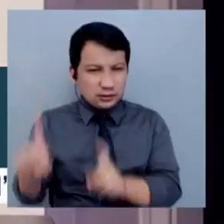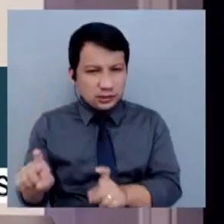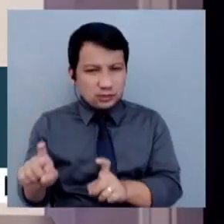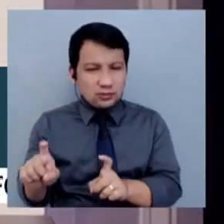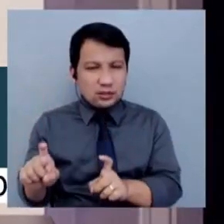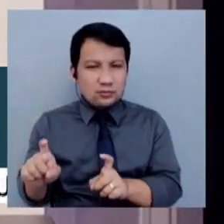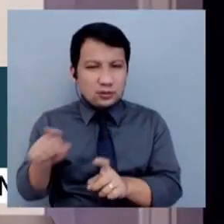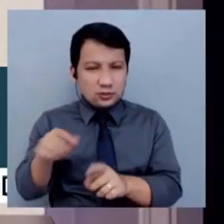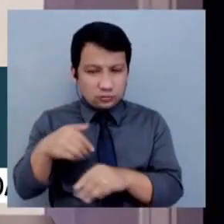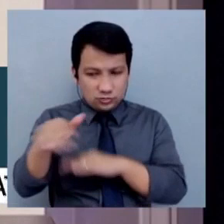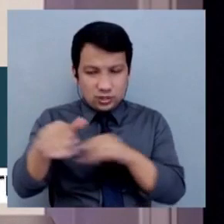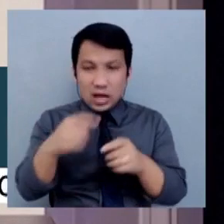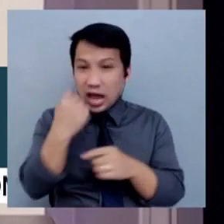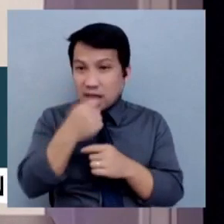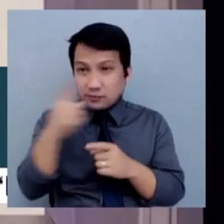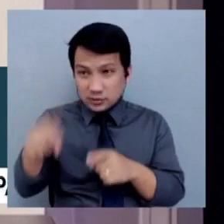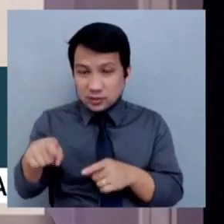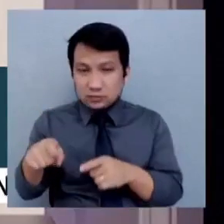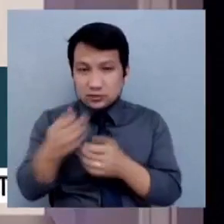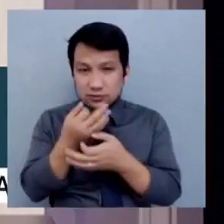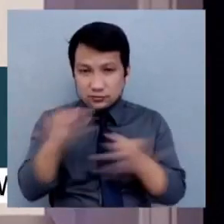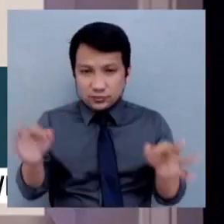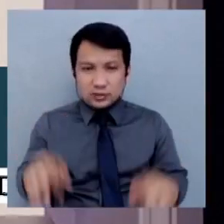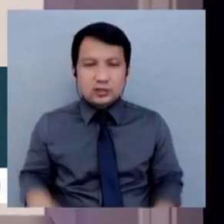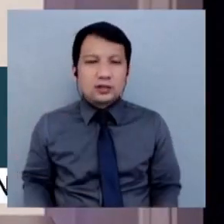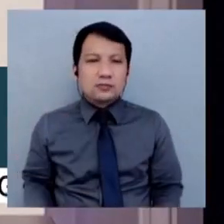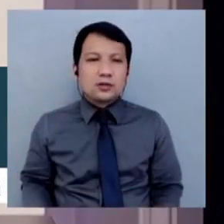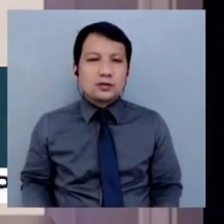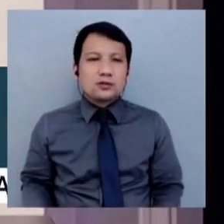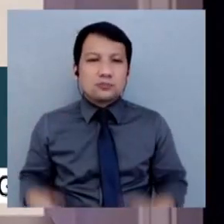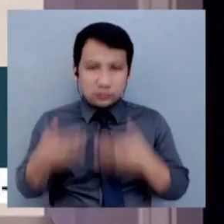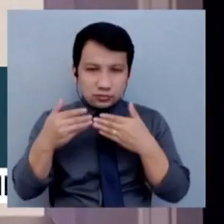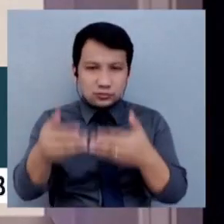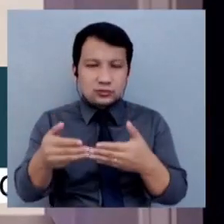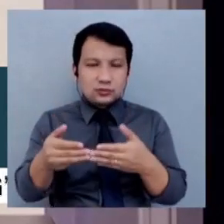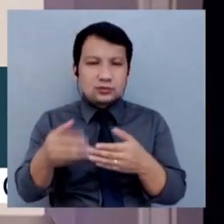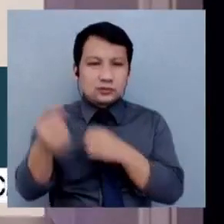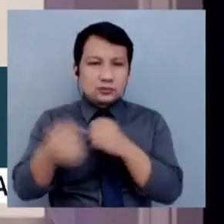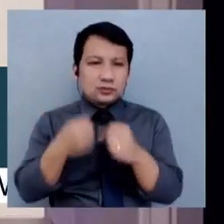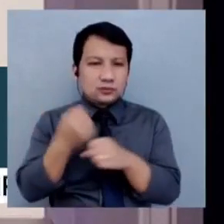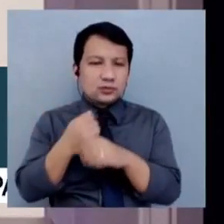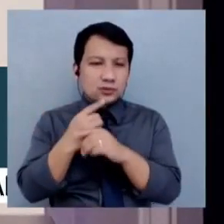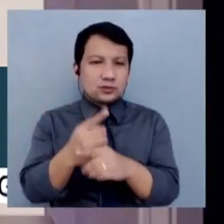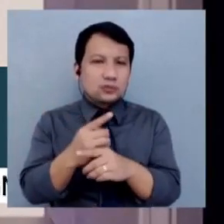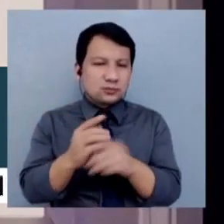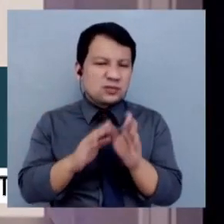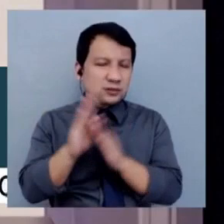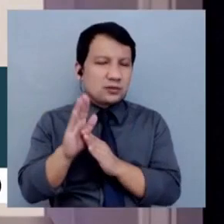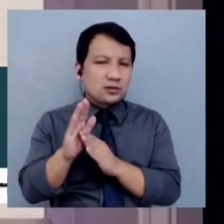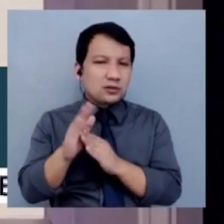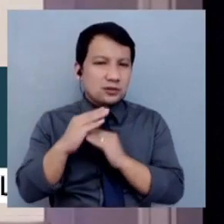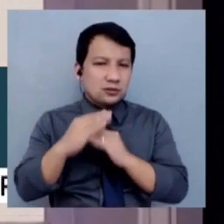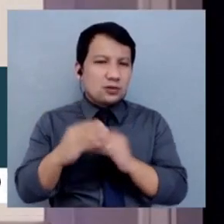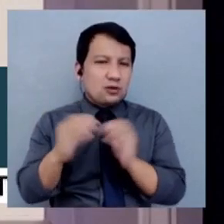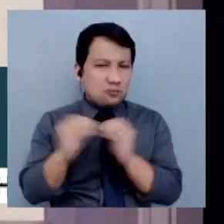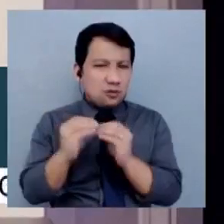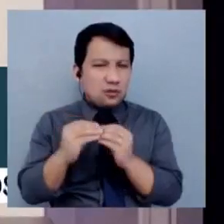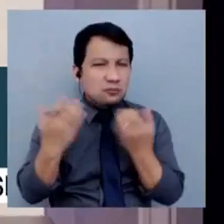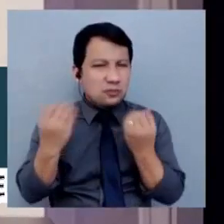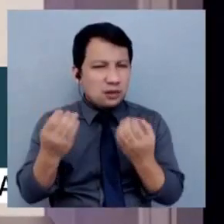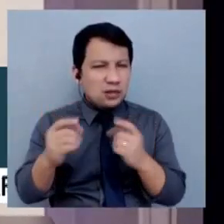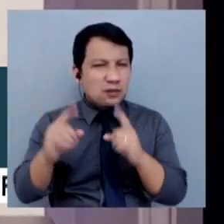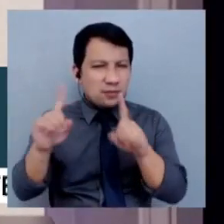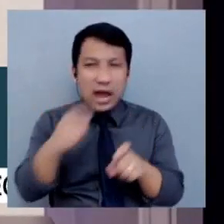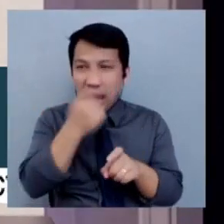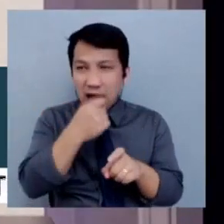American people for free when they request it. And we're going to continue to use the Defense Production Act to produce as many tests as possible,